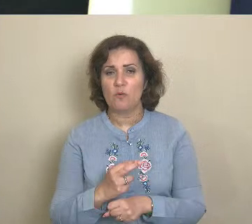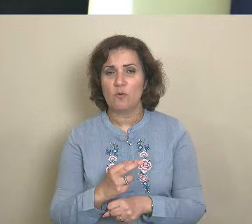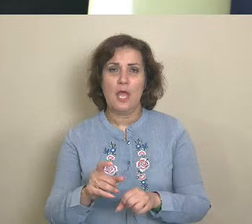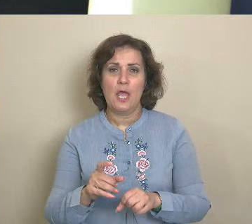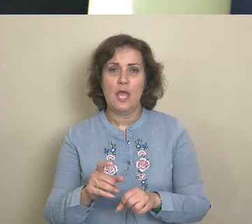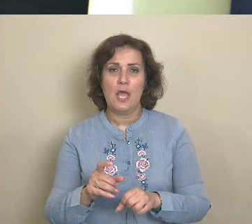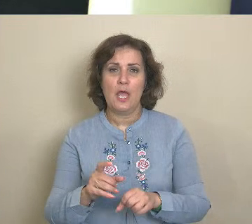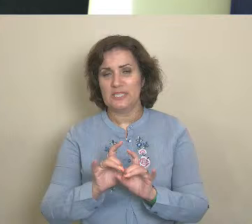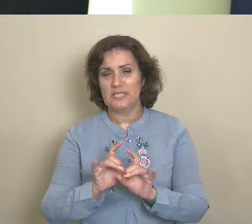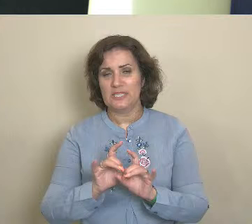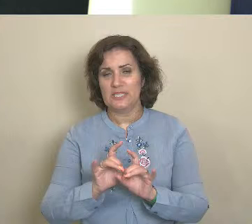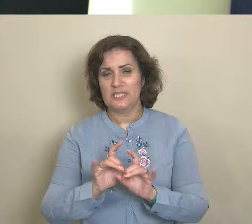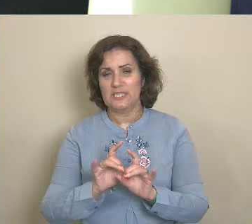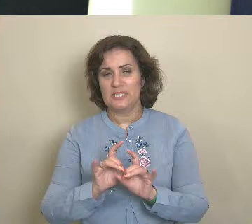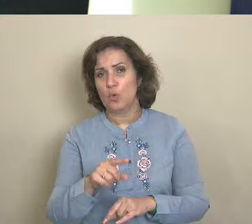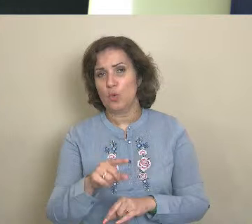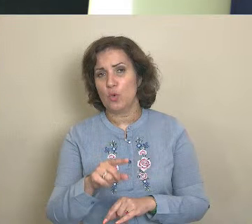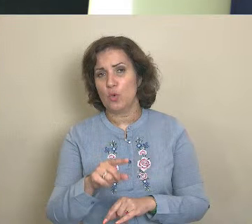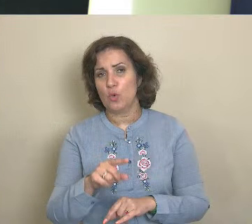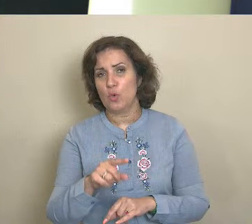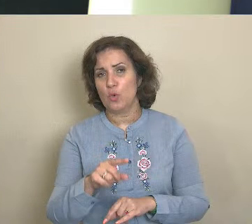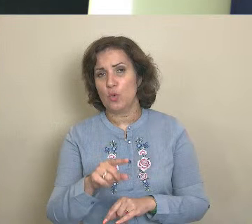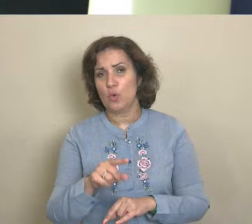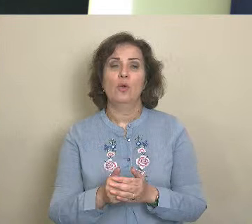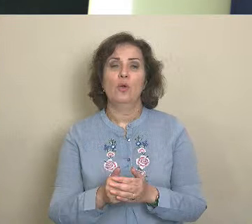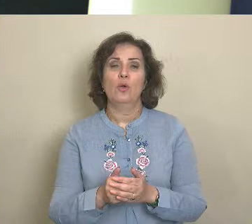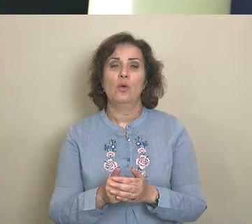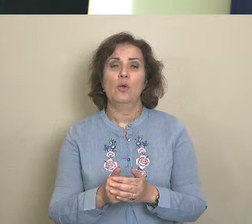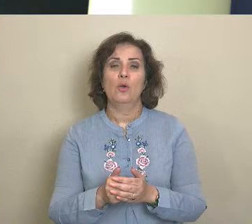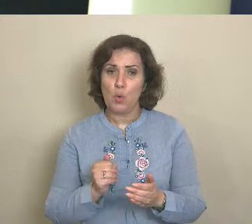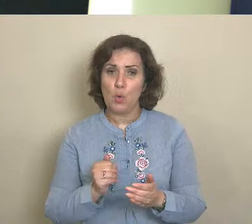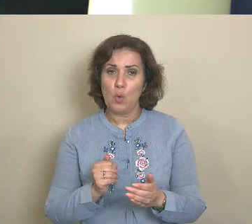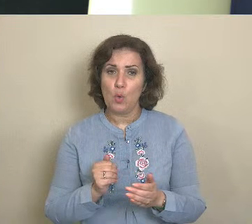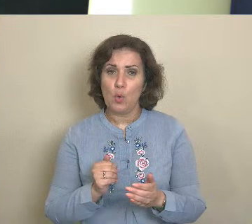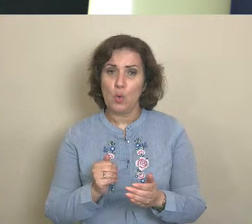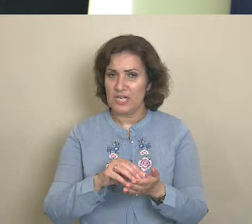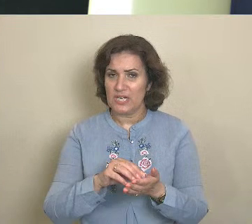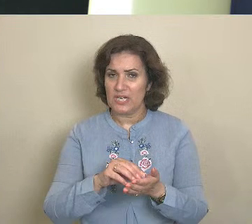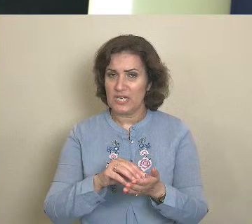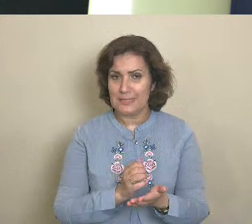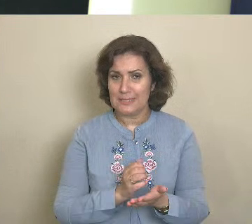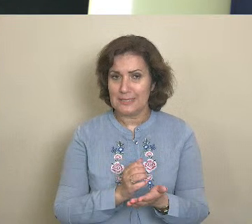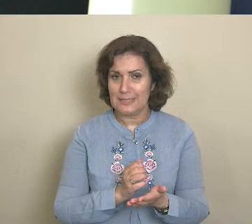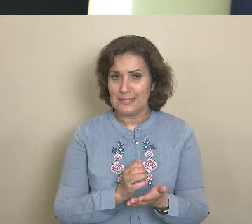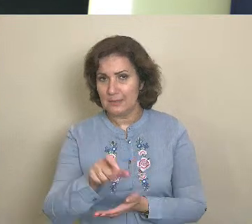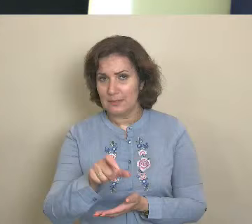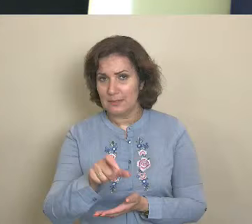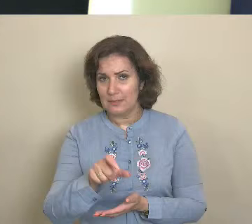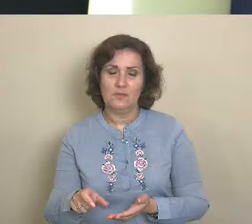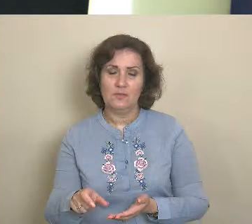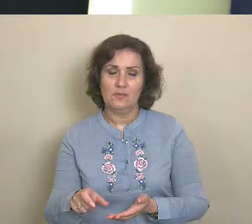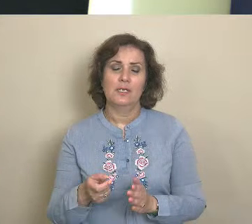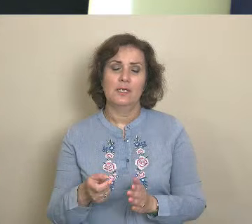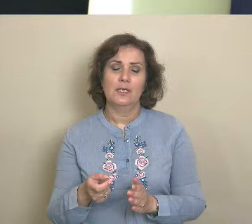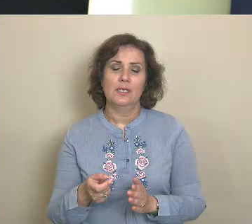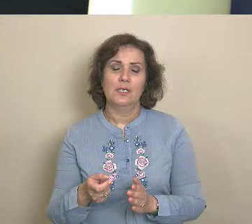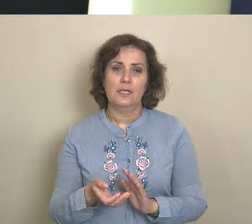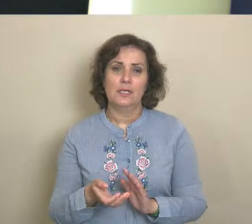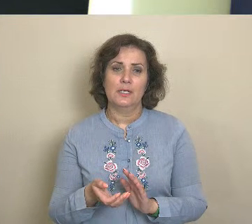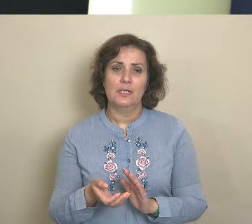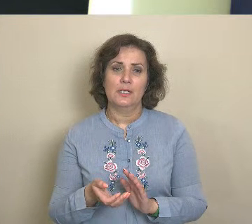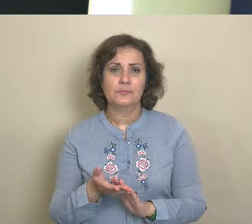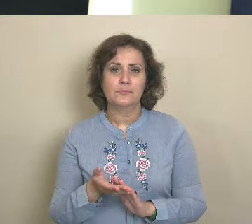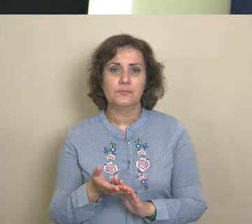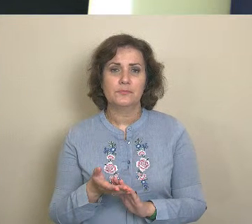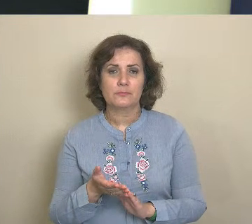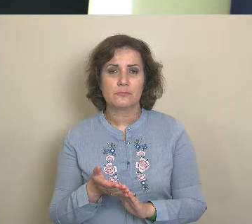working on the interpretation and explanations of these aspects so that